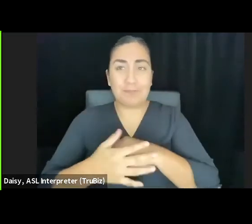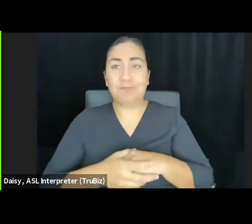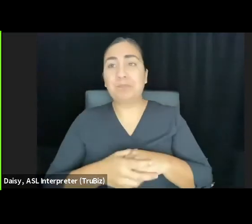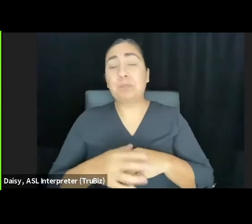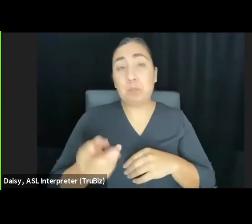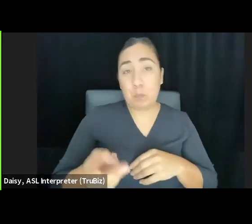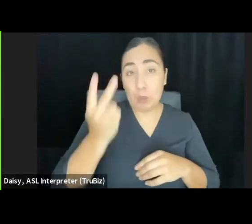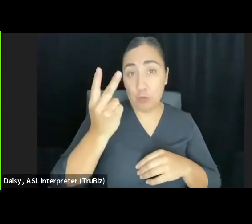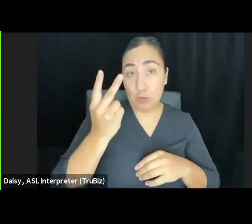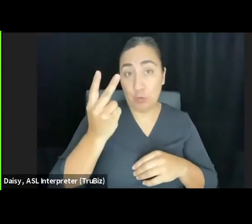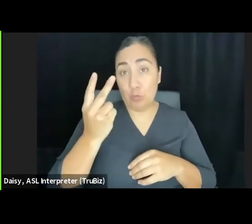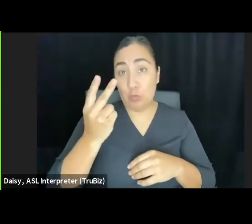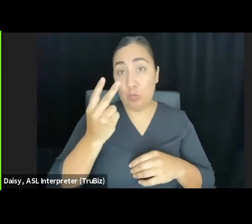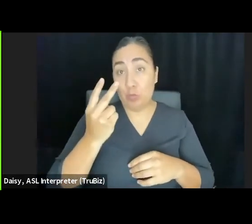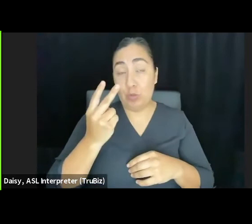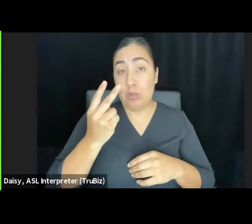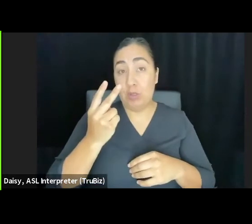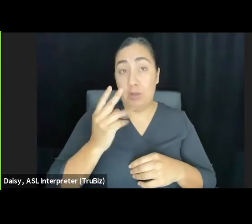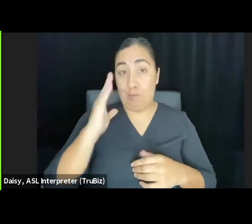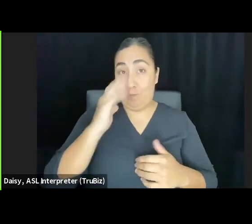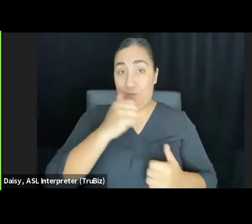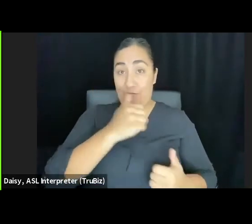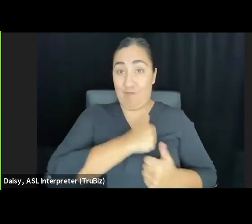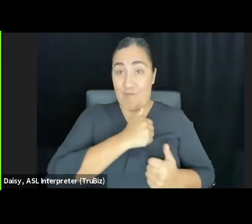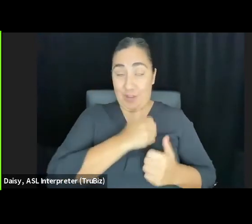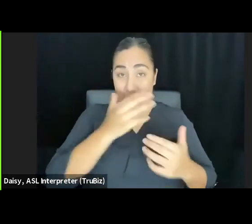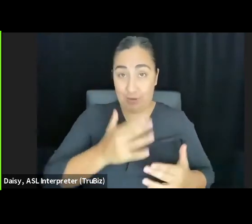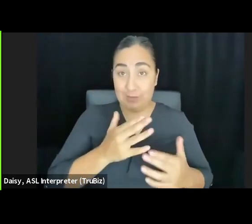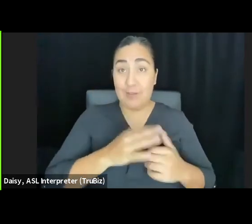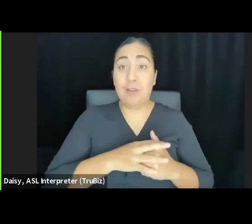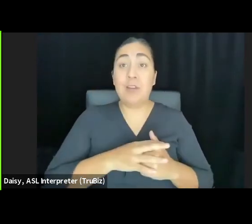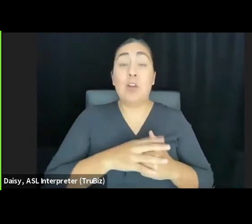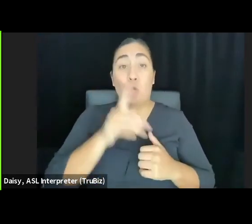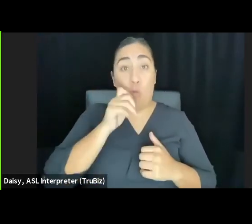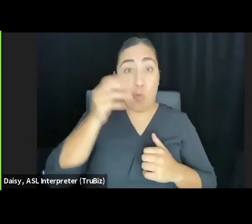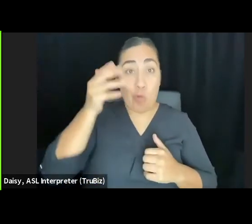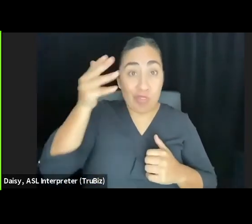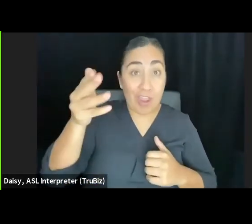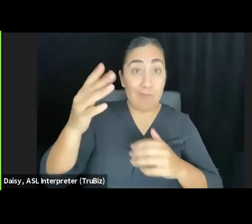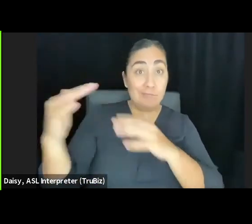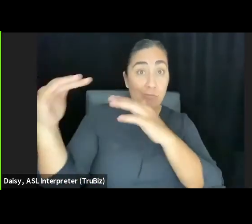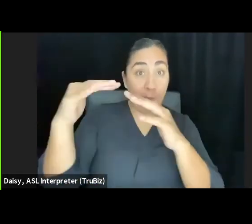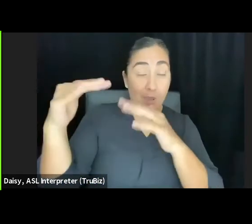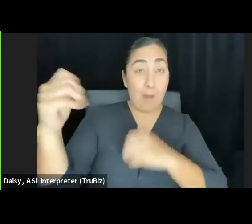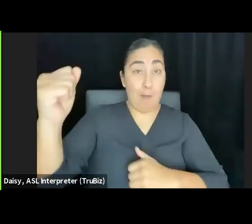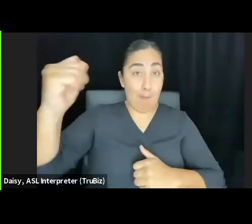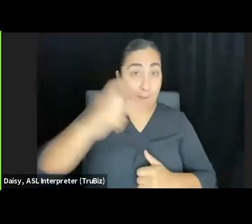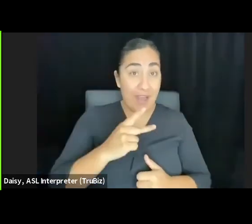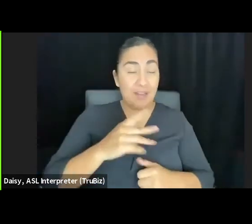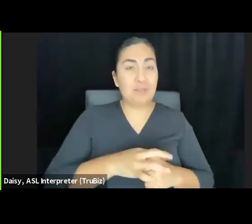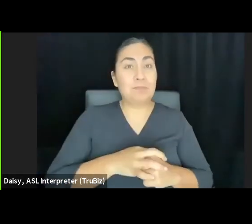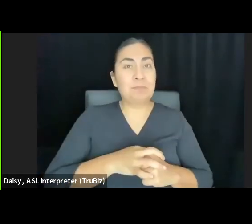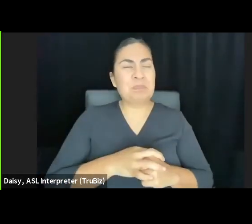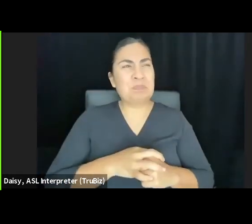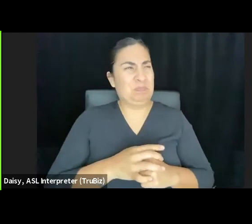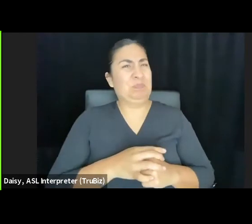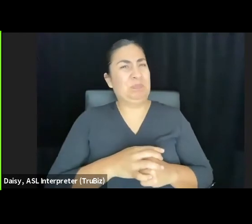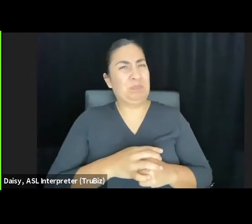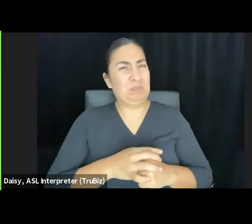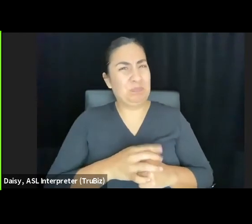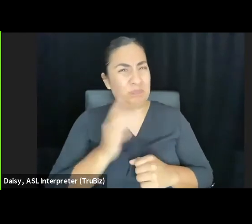McDowell, Yavapai, Apache reservations, found out they didn't have the right to vote, and so they sued the state of